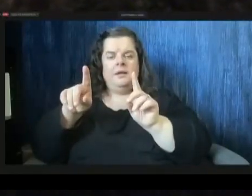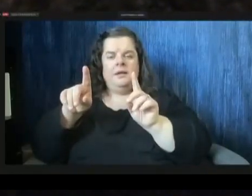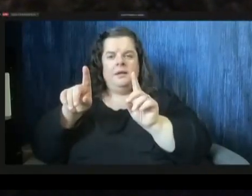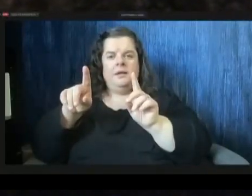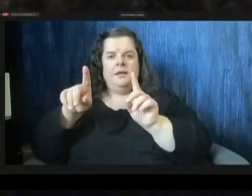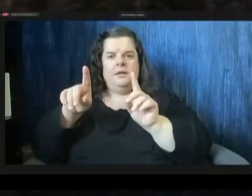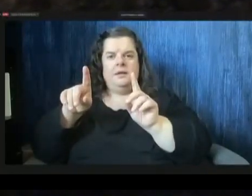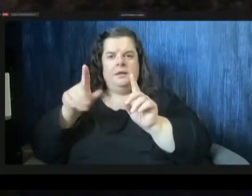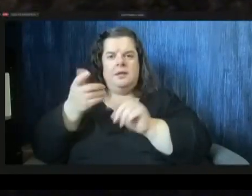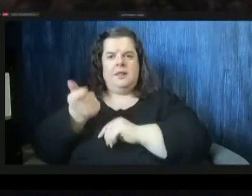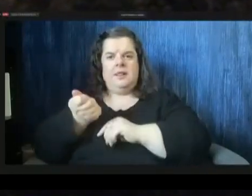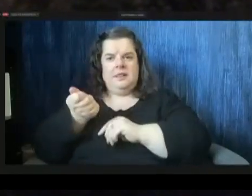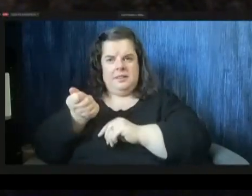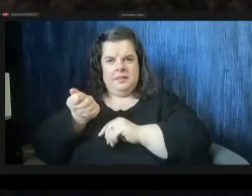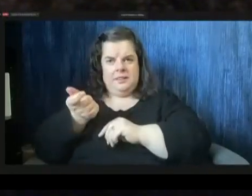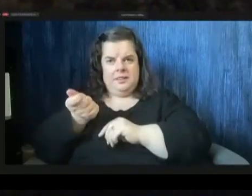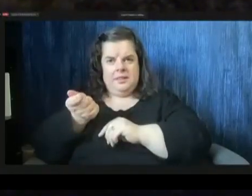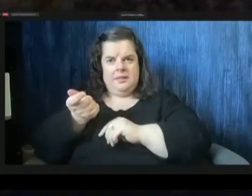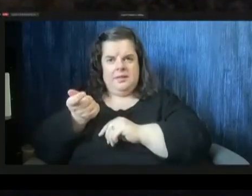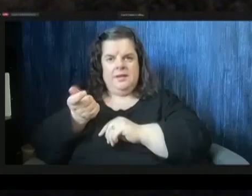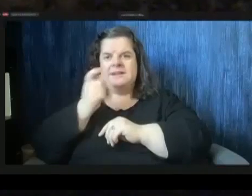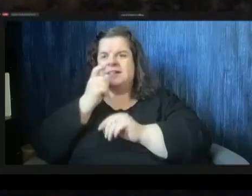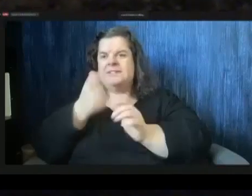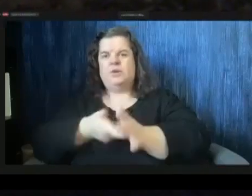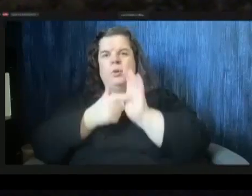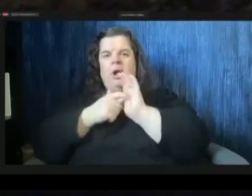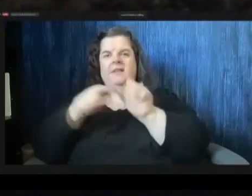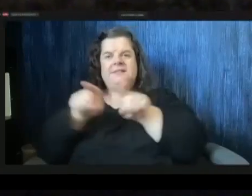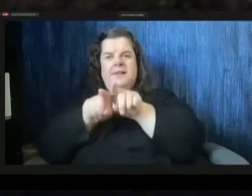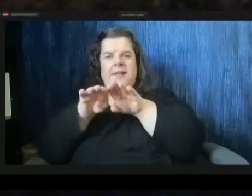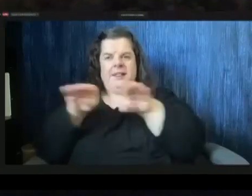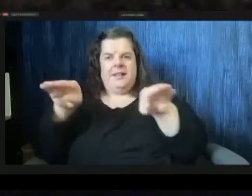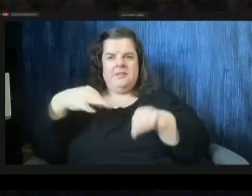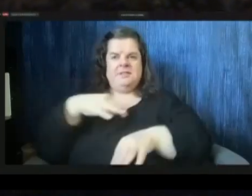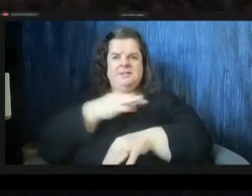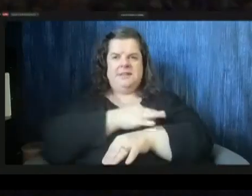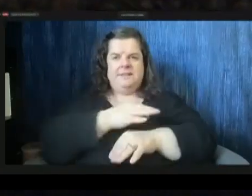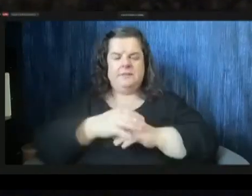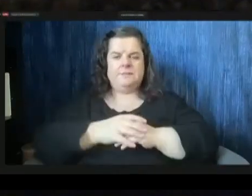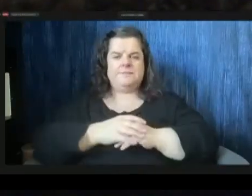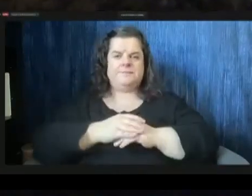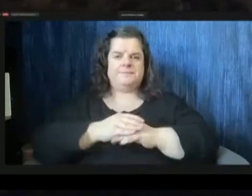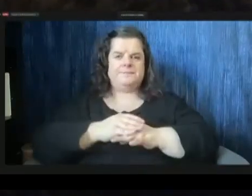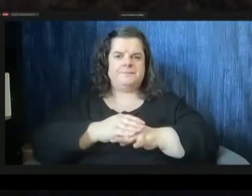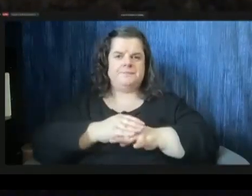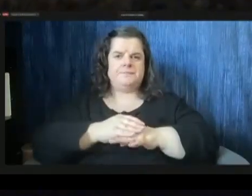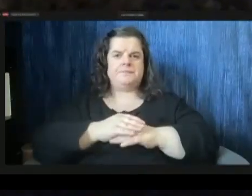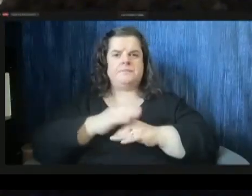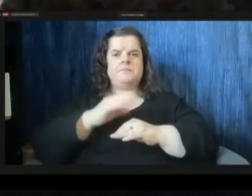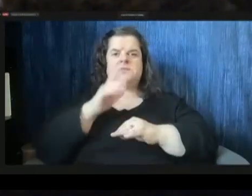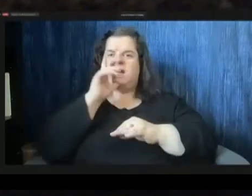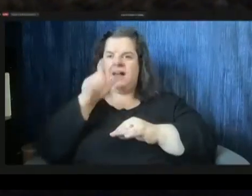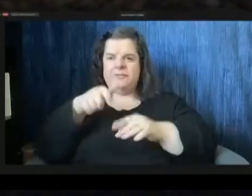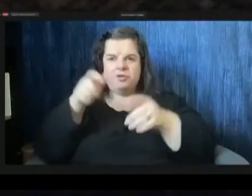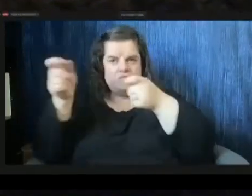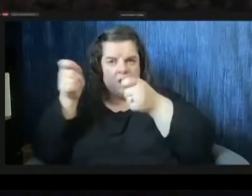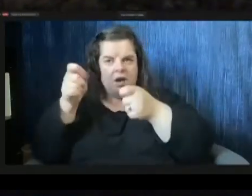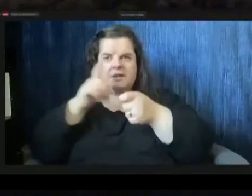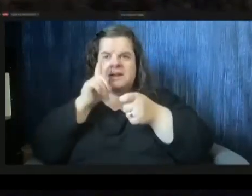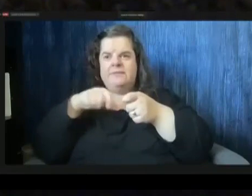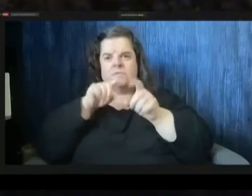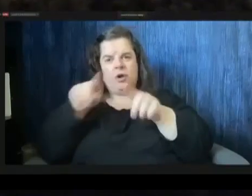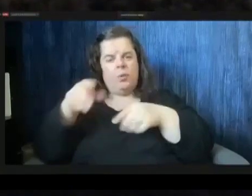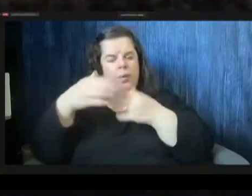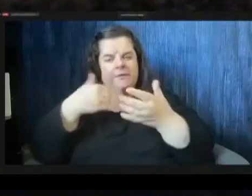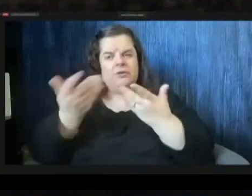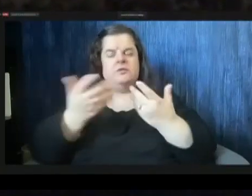a little bit. It doesn't require the same level of staff. Maybe DCP staff attends but doesn't have to run it, or doesn't have to do the prep work.